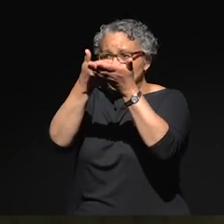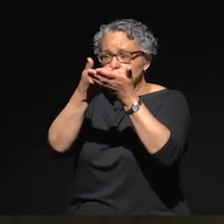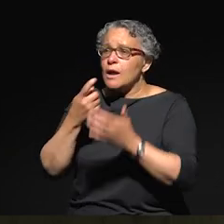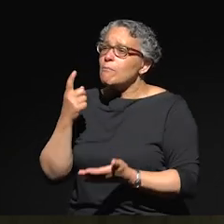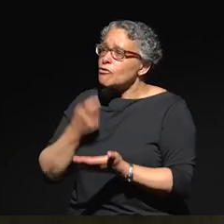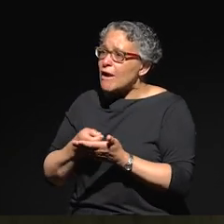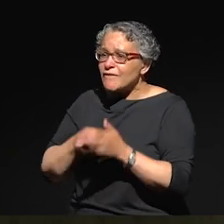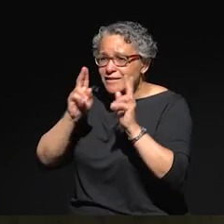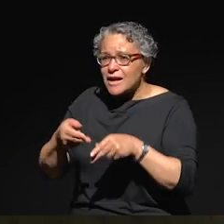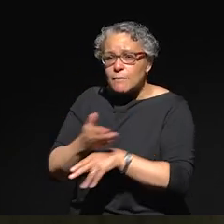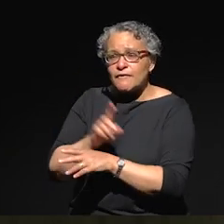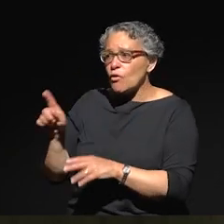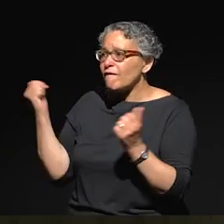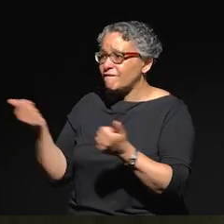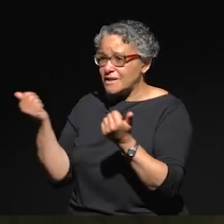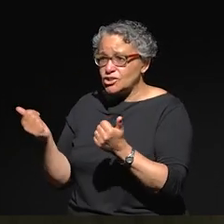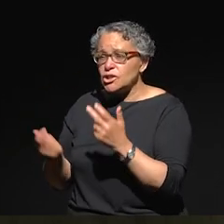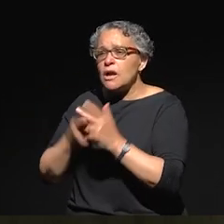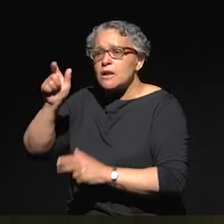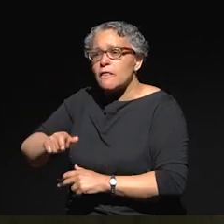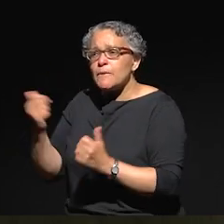didn't finish it. So this was finished by Sebastiano del Piombo.